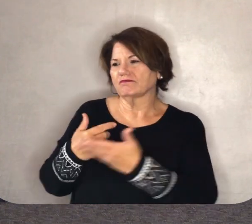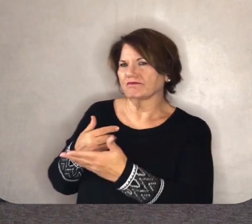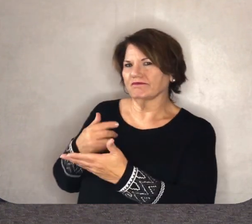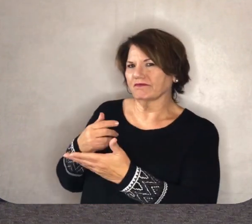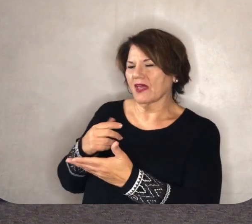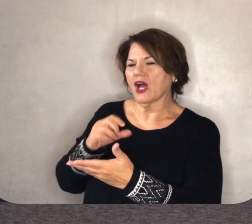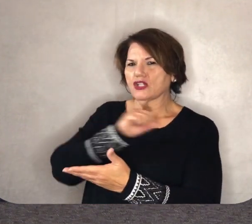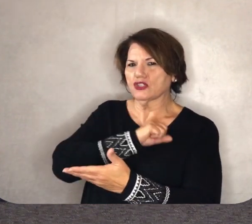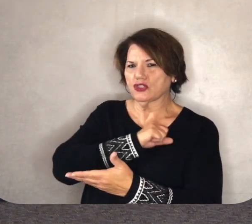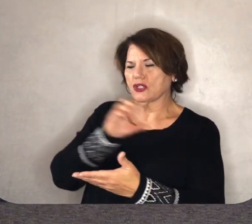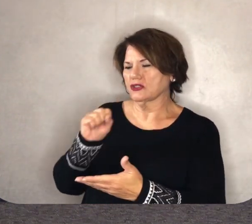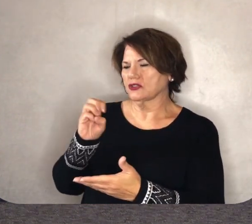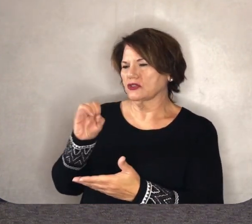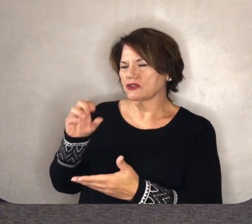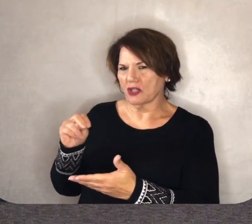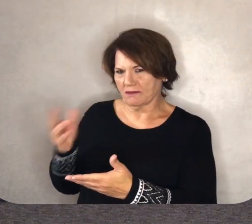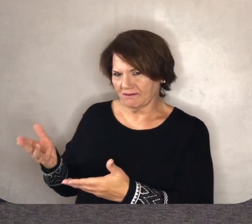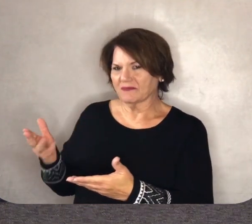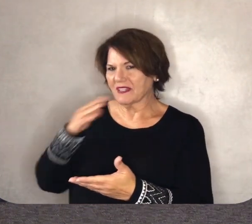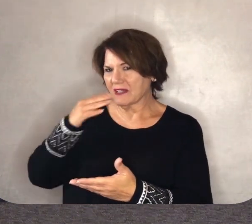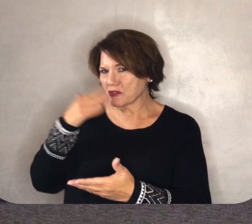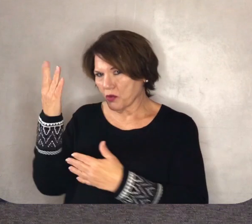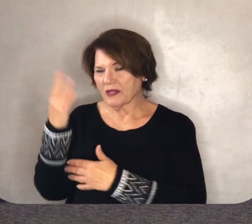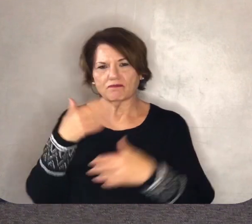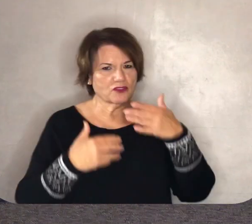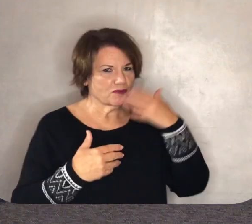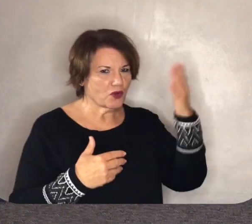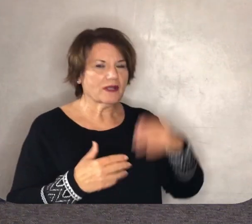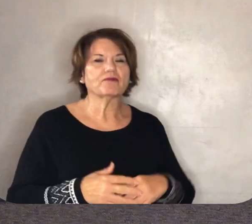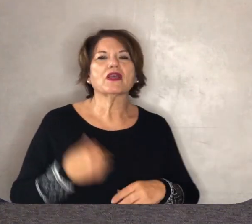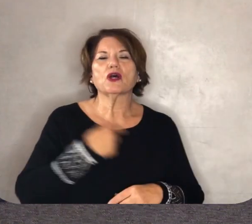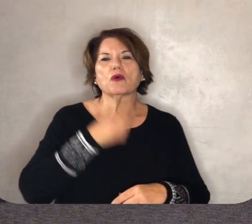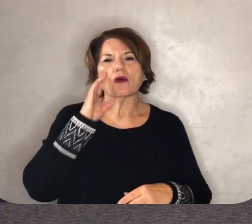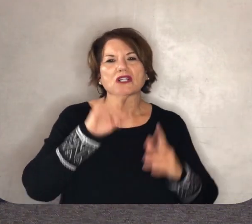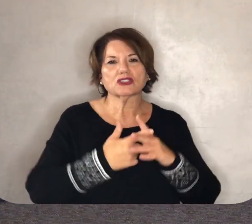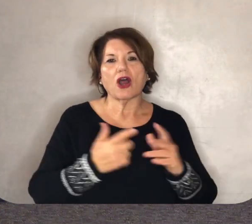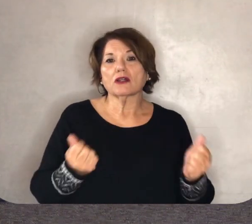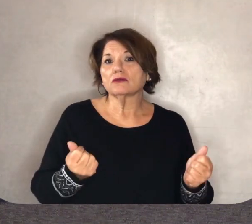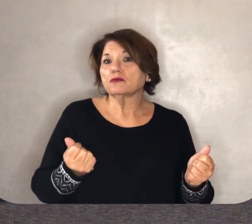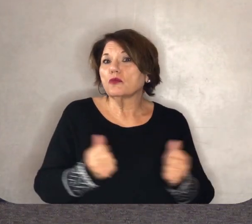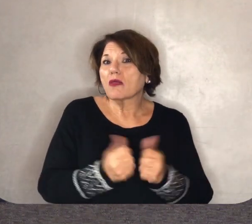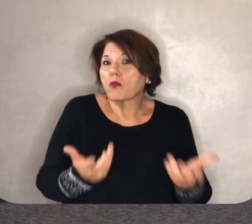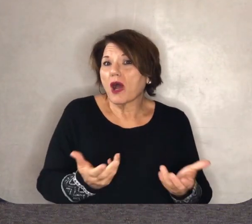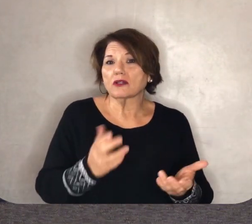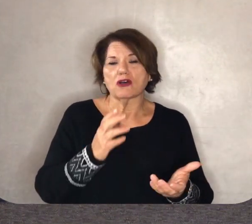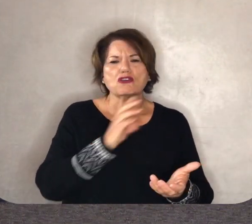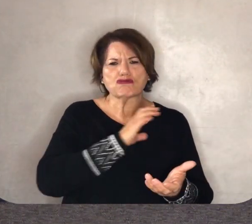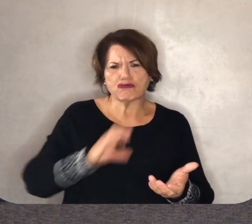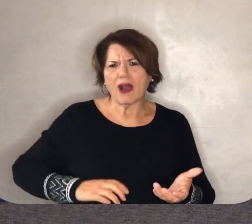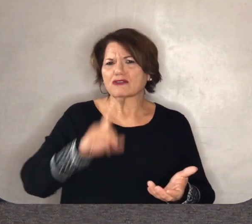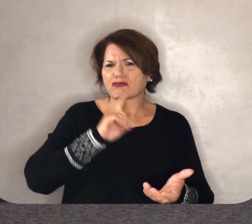We're excited to start the new year, excited to start with a place of having Christ at the center of it all. And